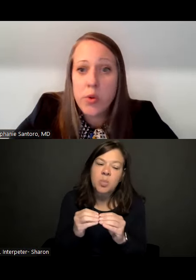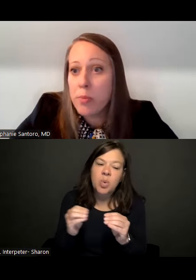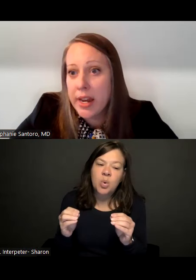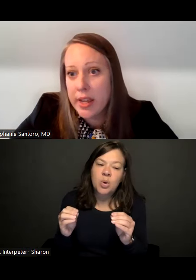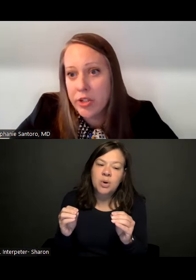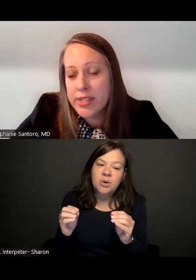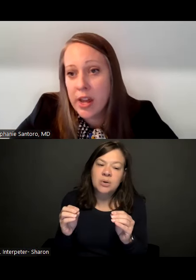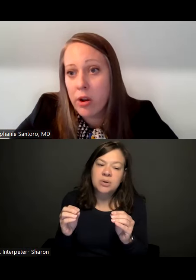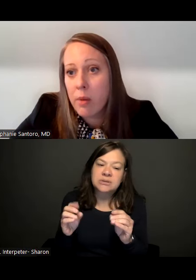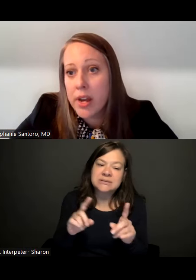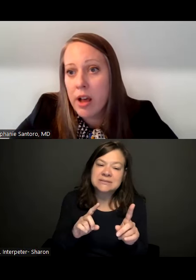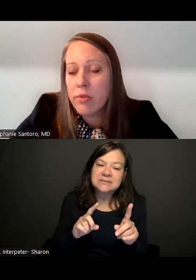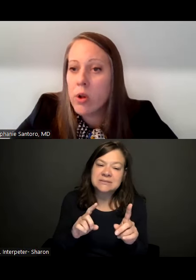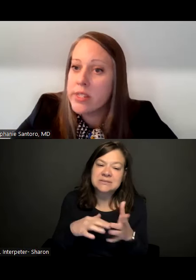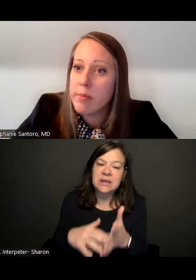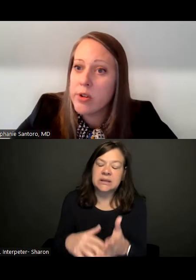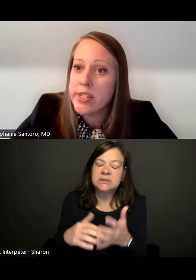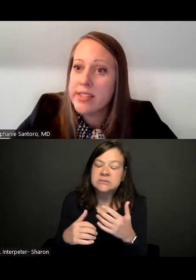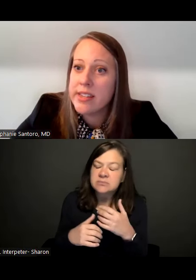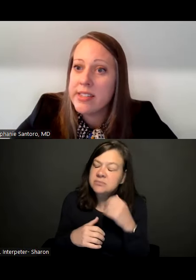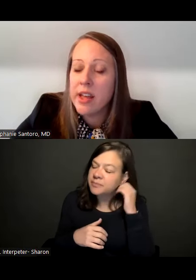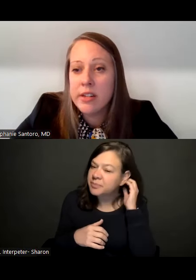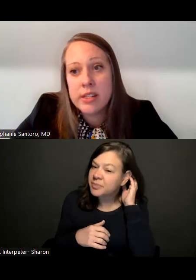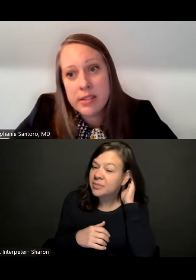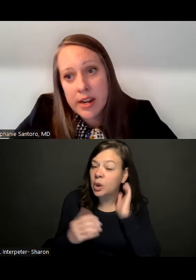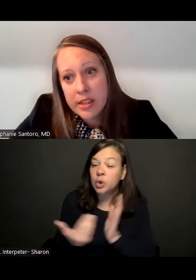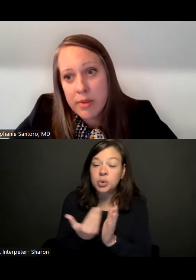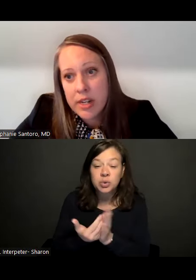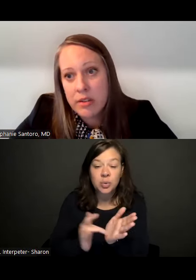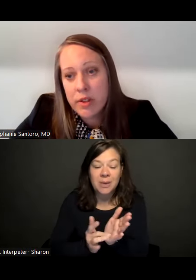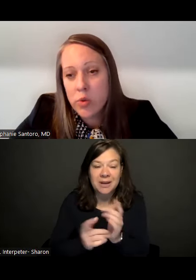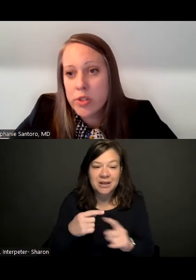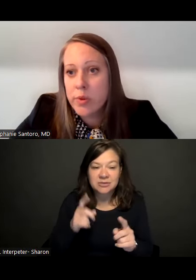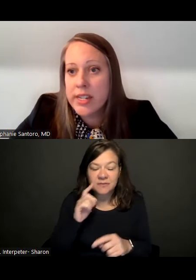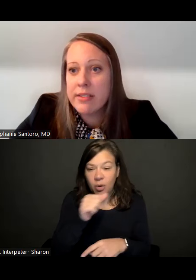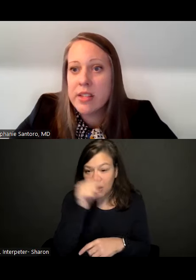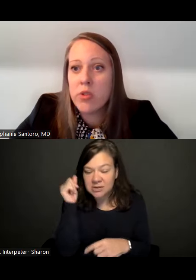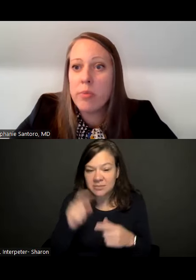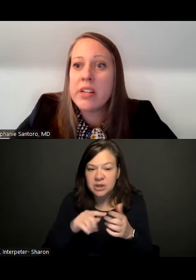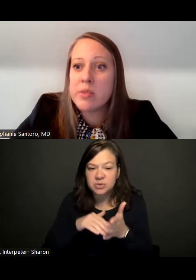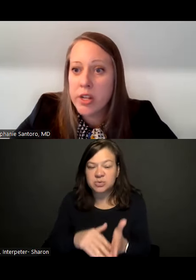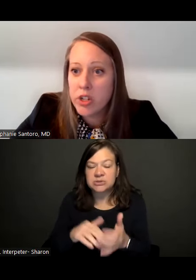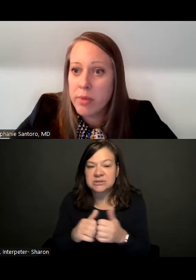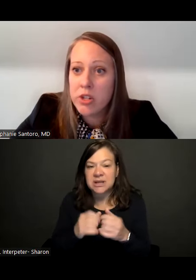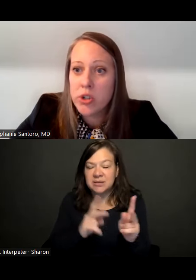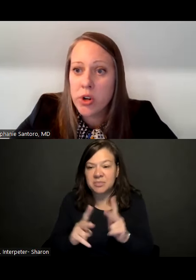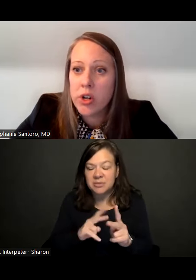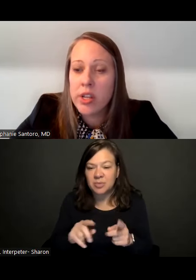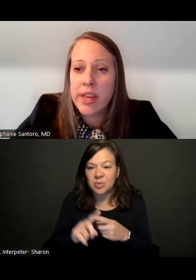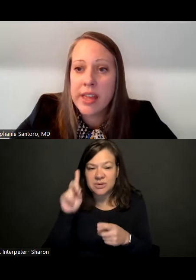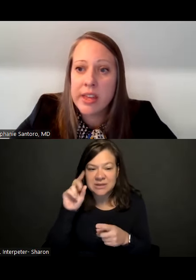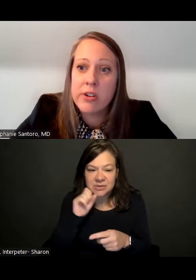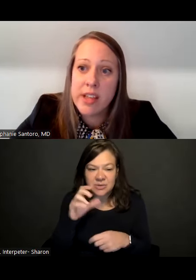these new medications that are coming out for Alzheimer's disease, to study them in individuals with Down syndrome, and especially make